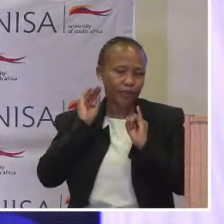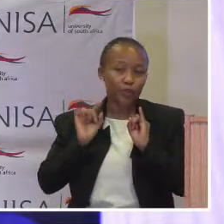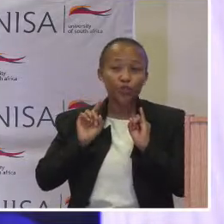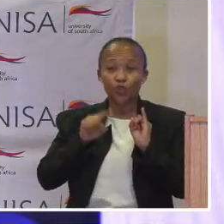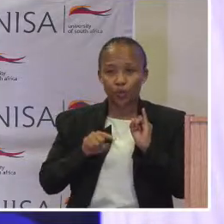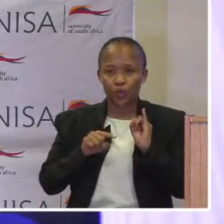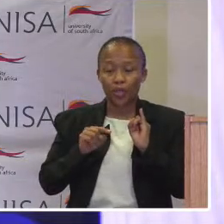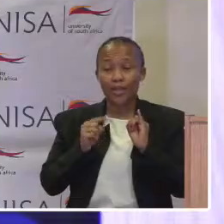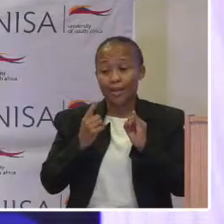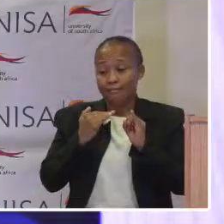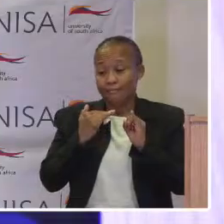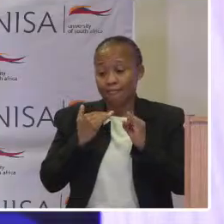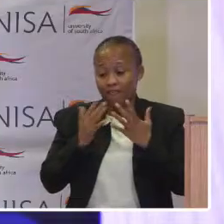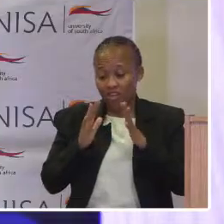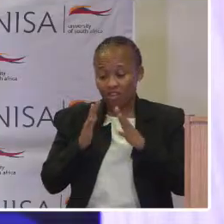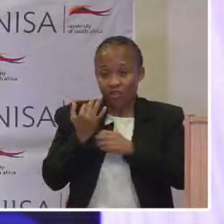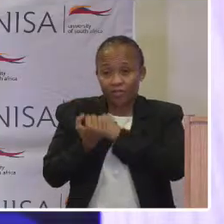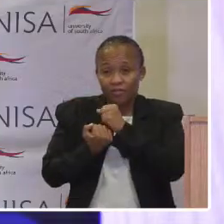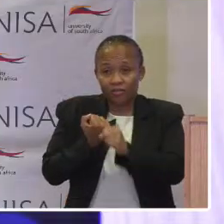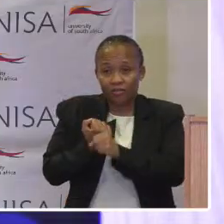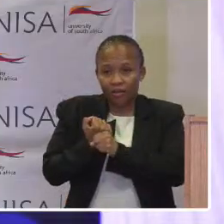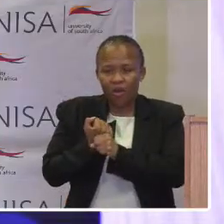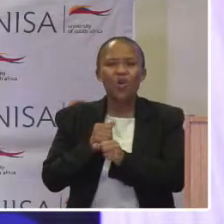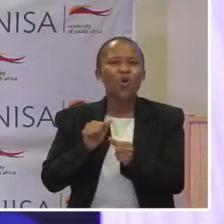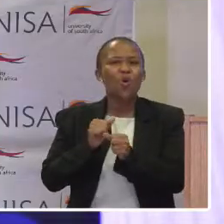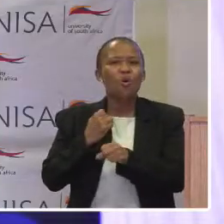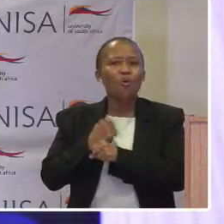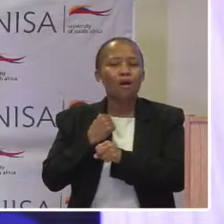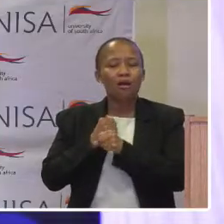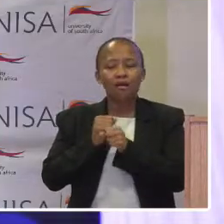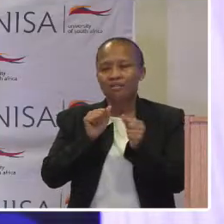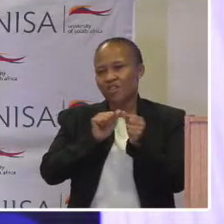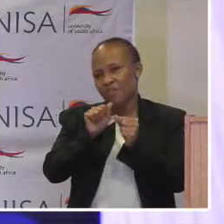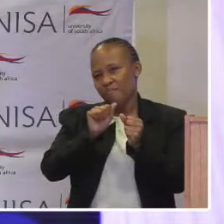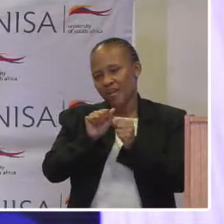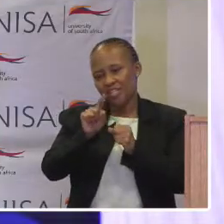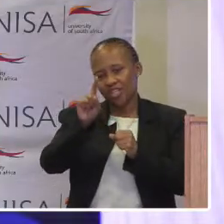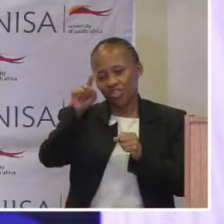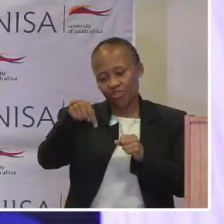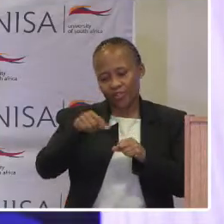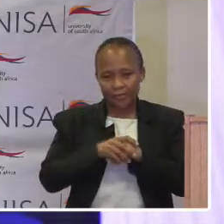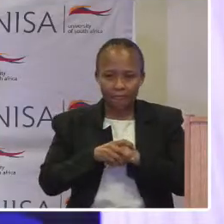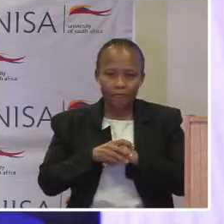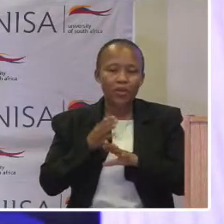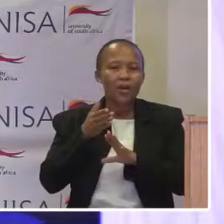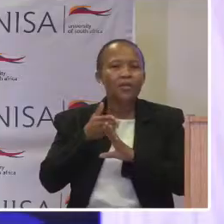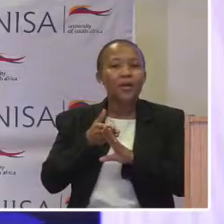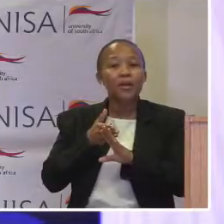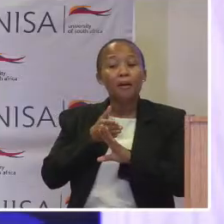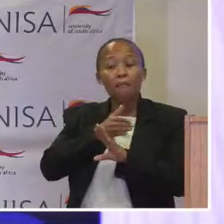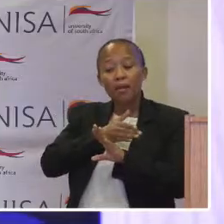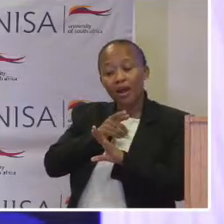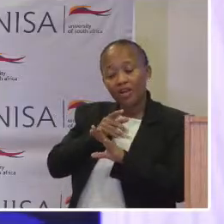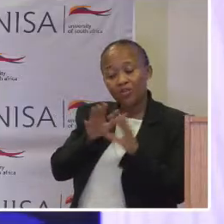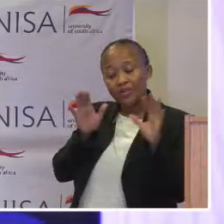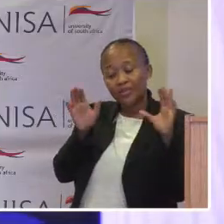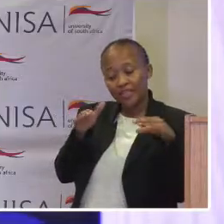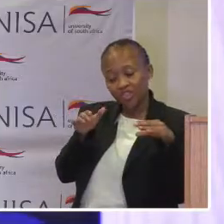year. We had prior to this session started, we